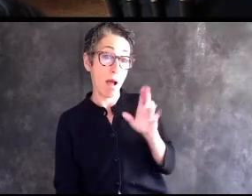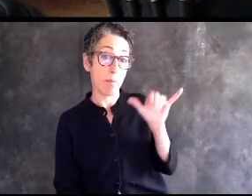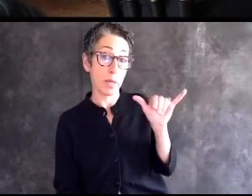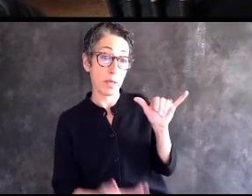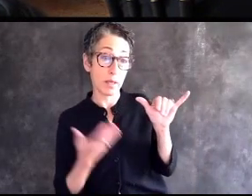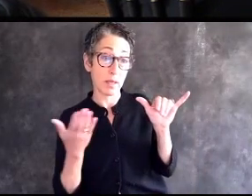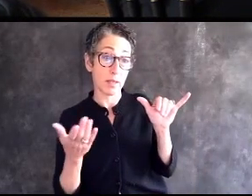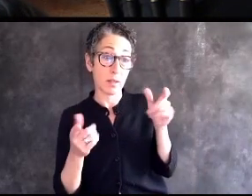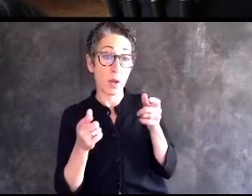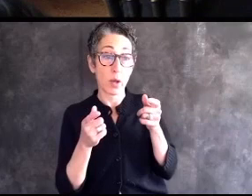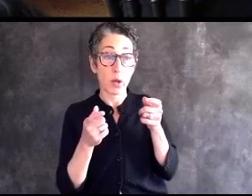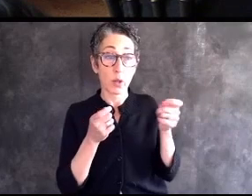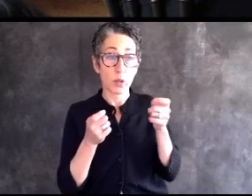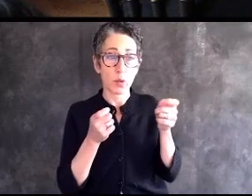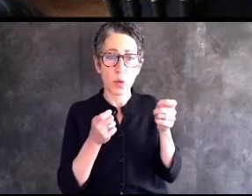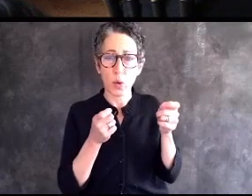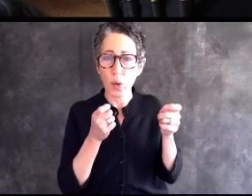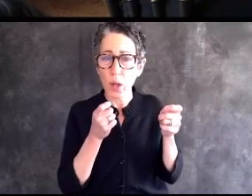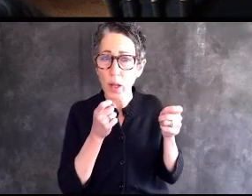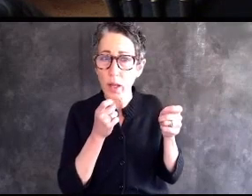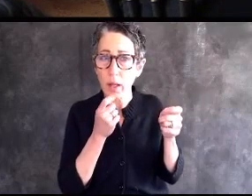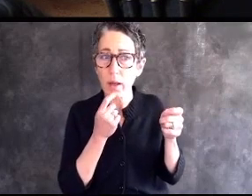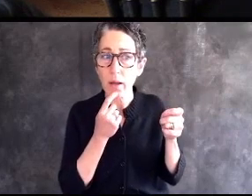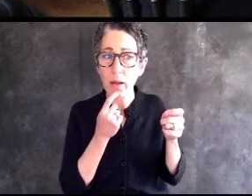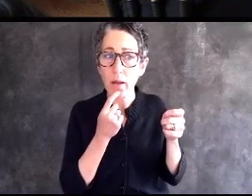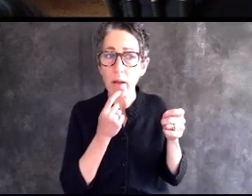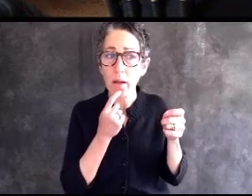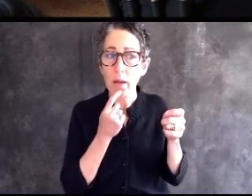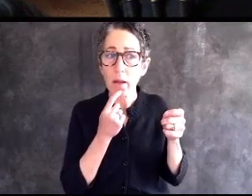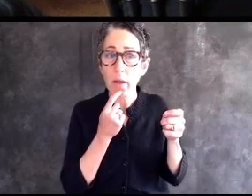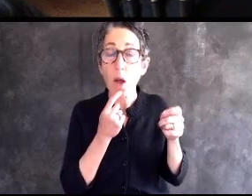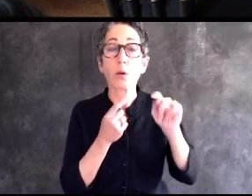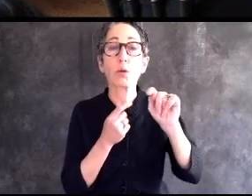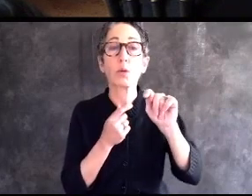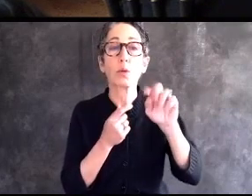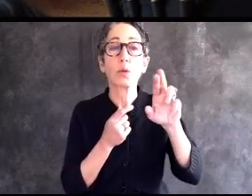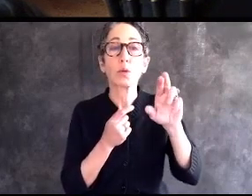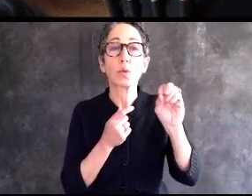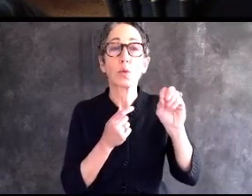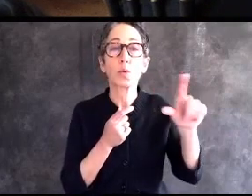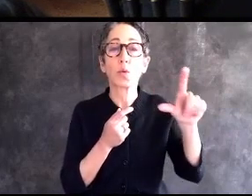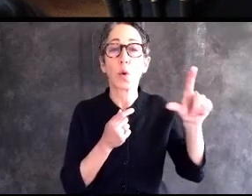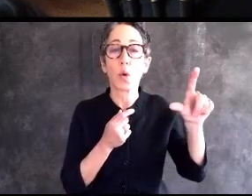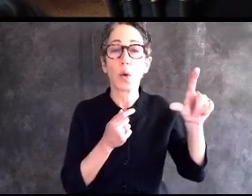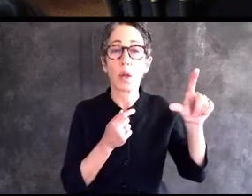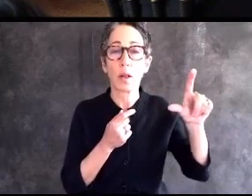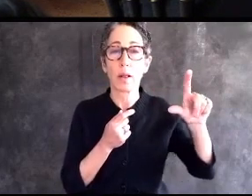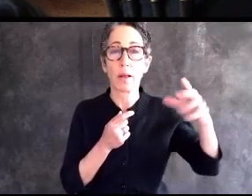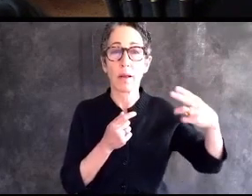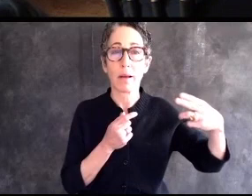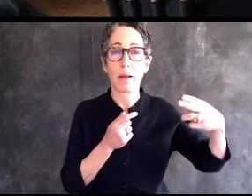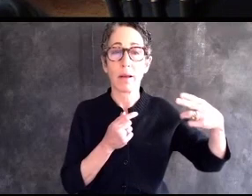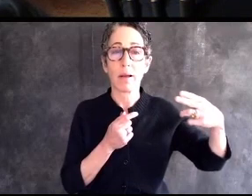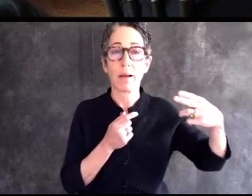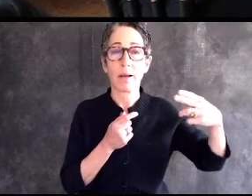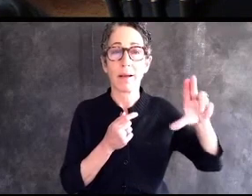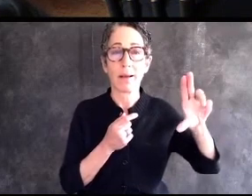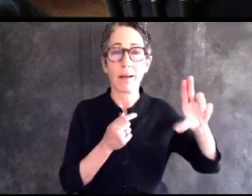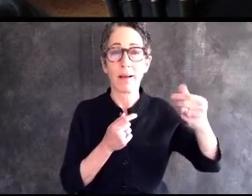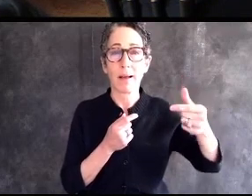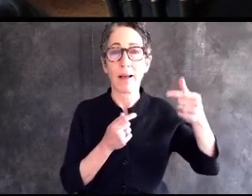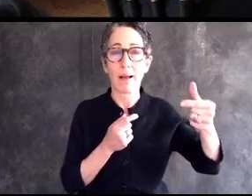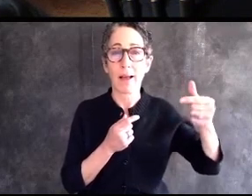hugging. I hug trolls. Troll hugging. You know, some people hug trees. I hug trolls.